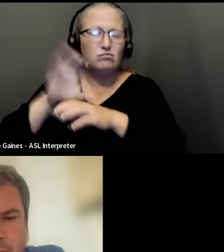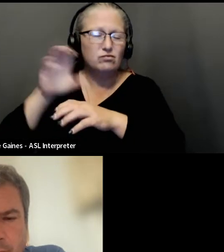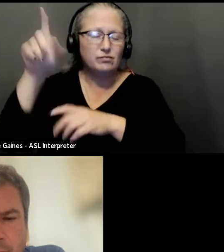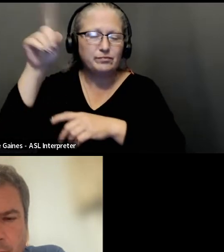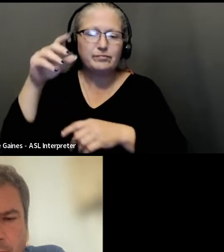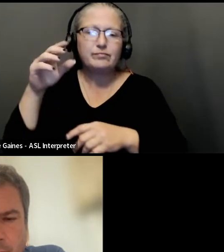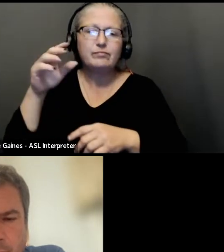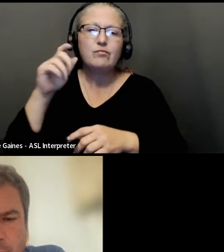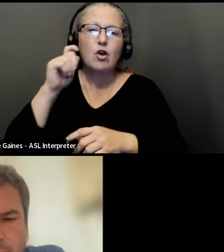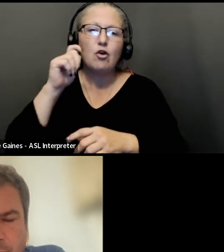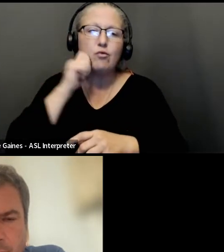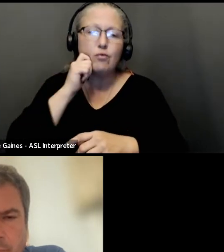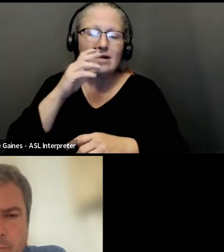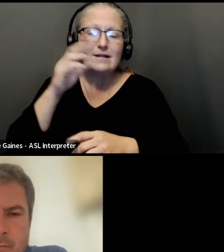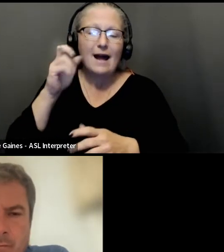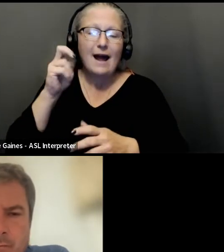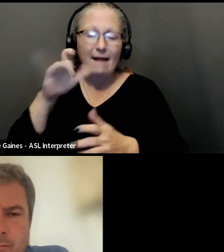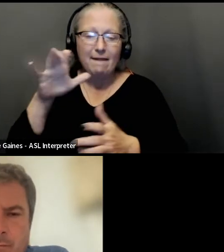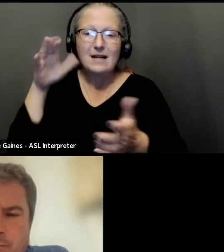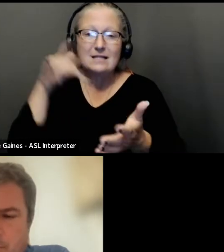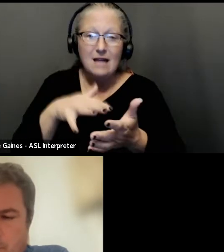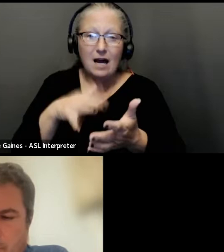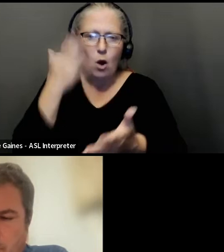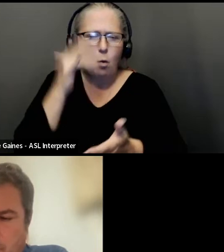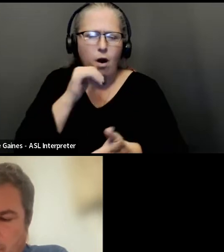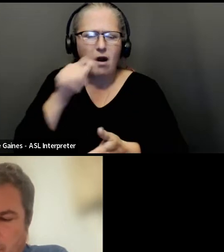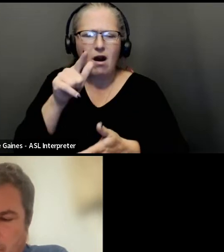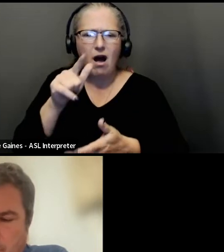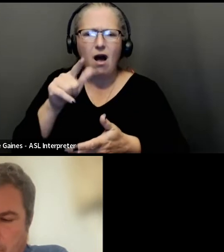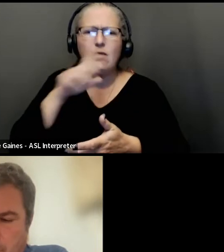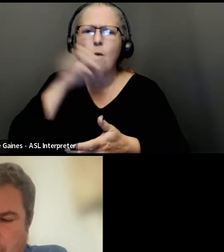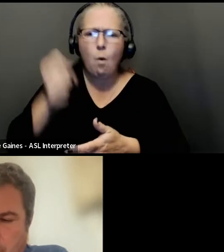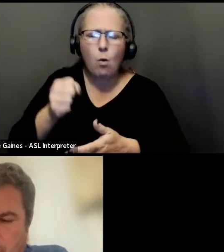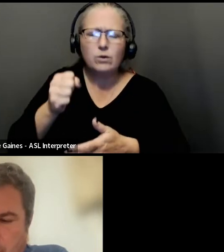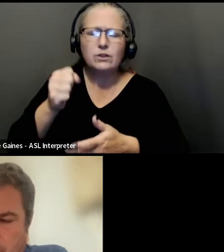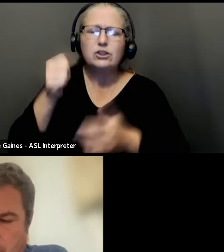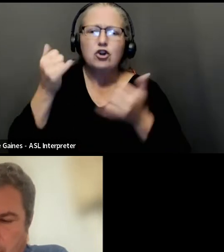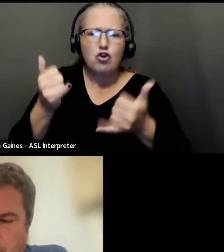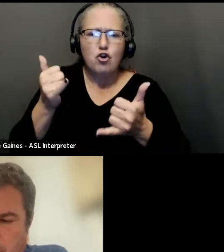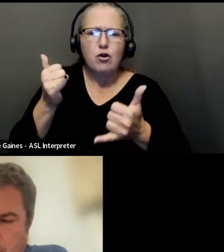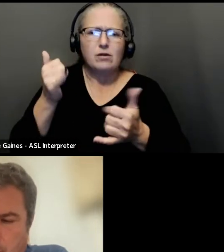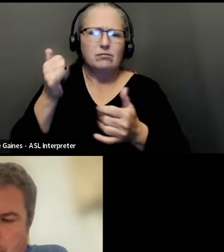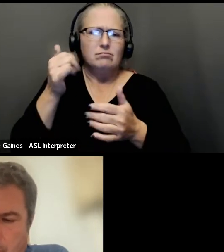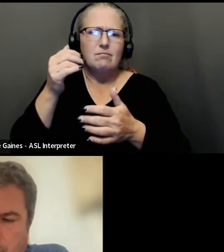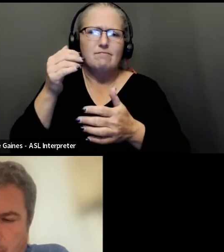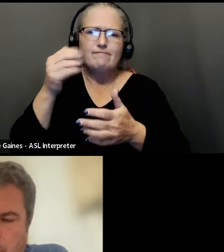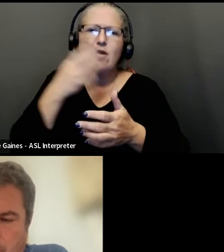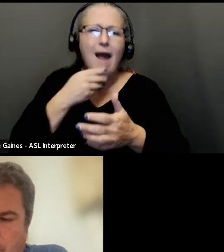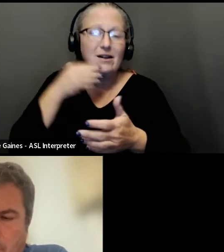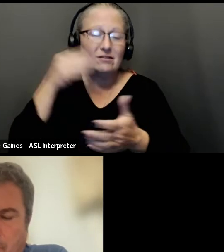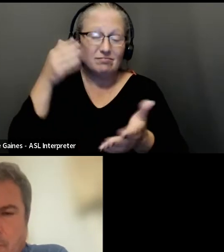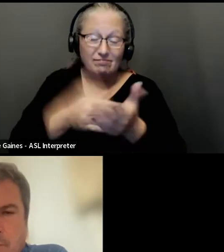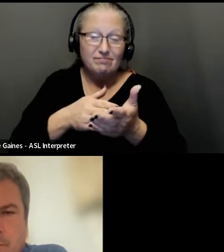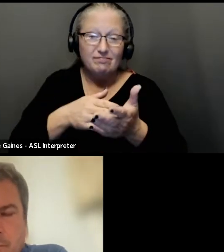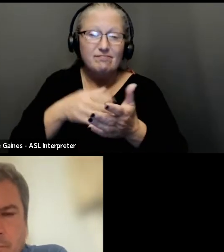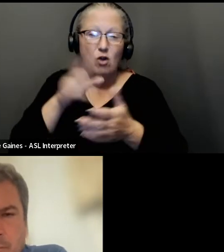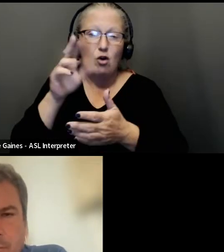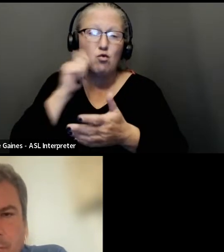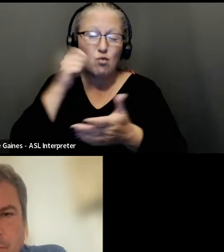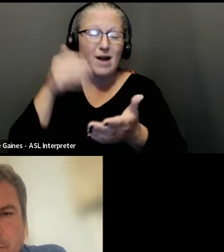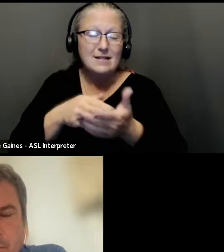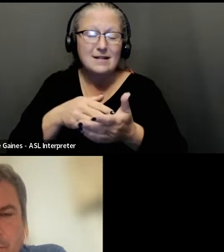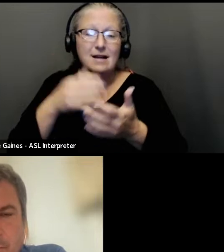anti-racist ethnic studies teaching, how can you not denounce one of the oldest and most recurrent forms of racism, anti-Semitism, and its modern